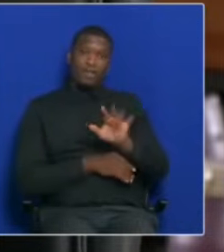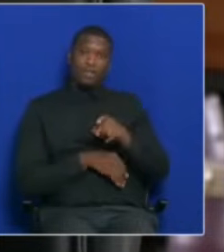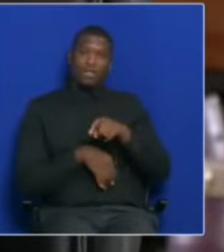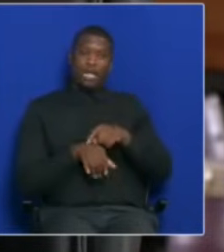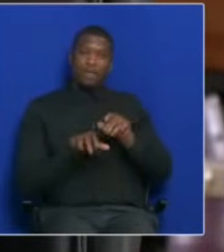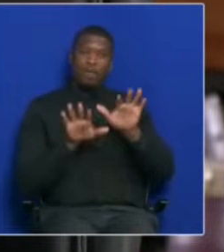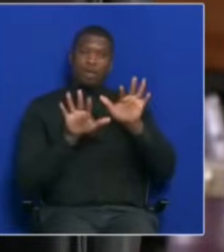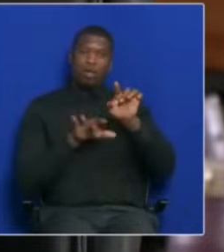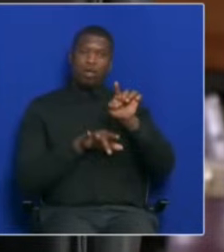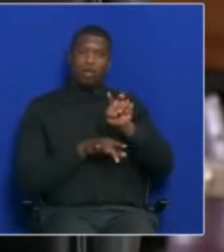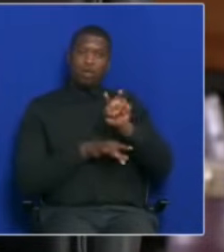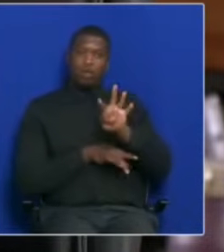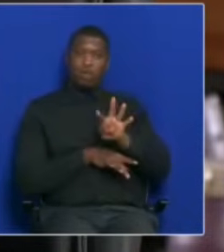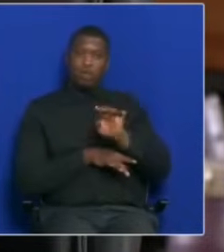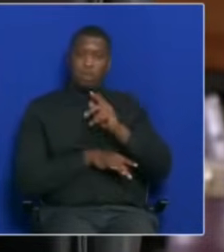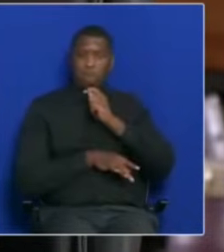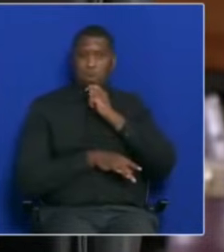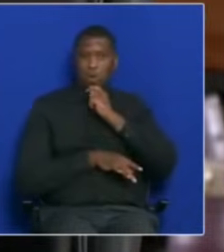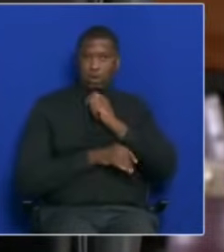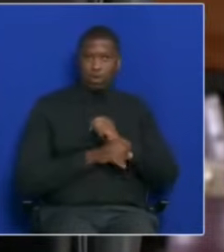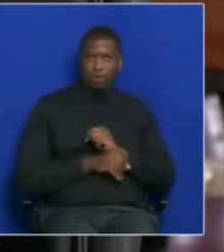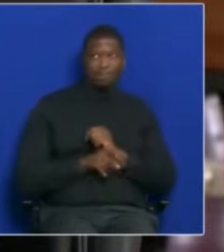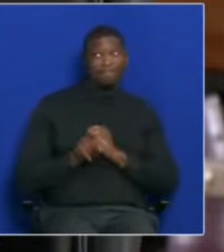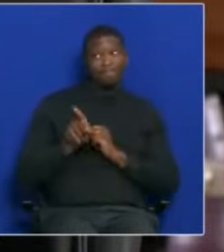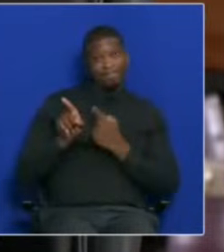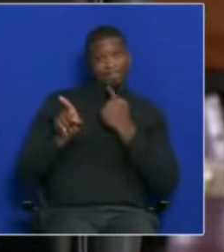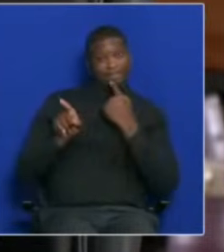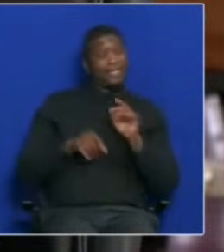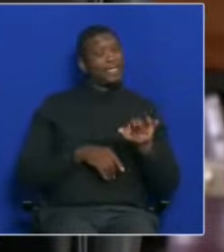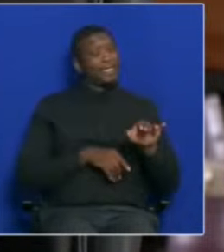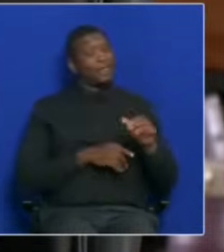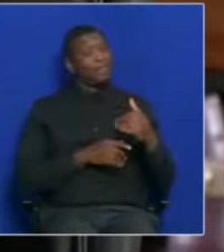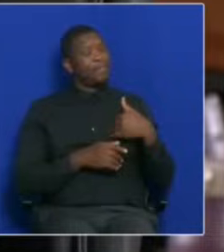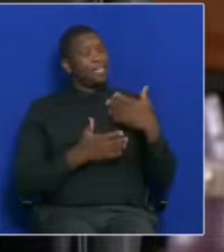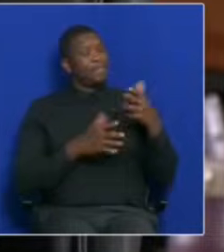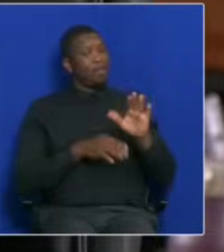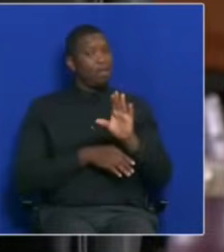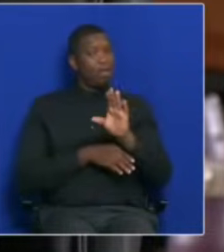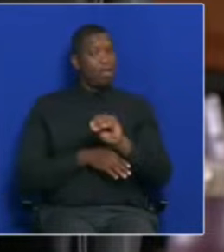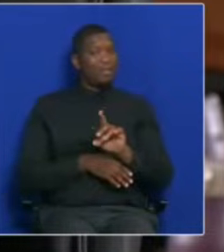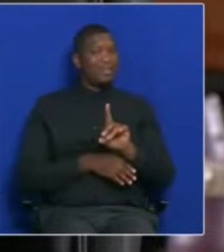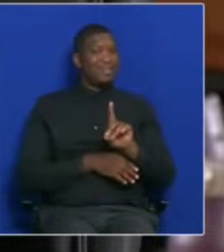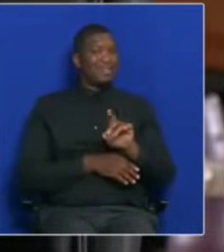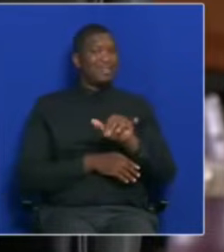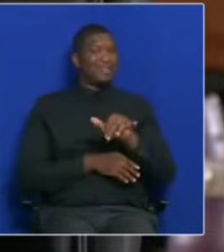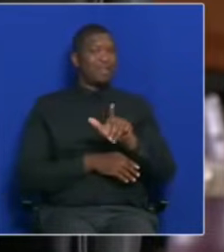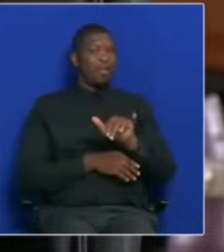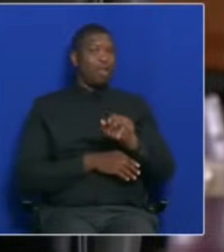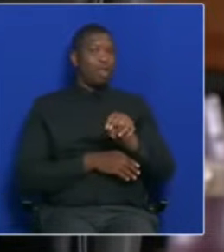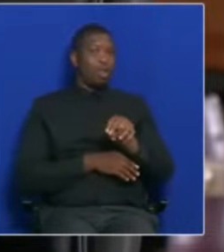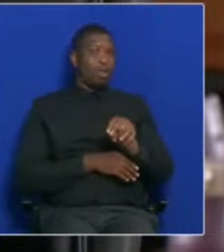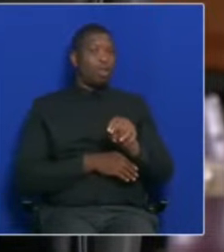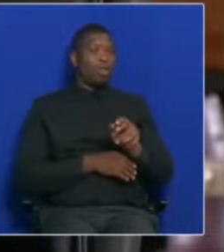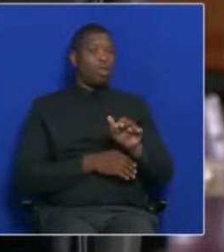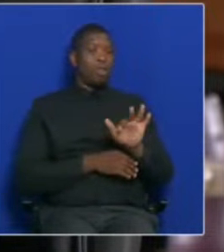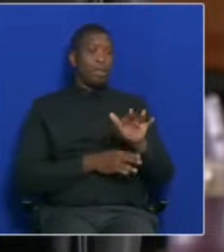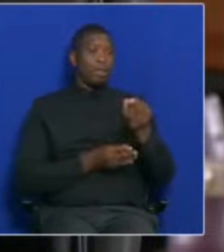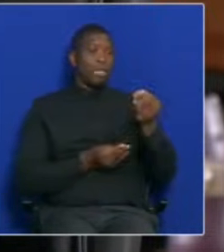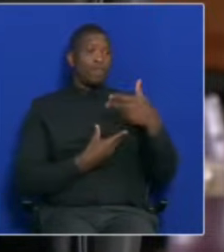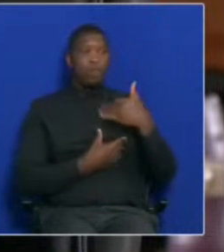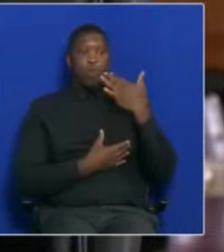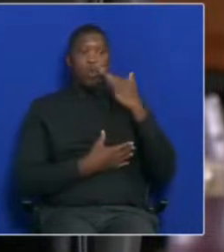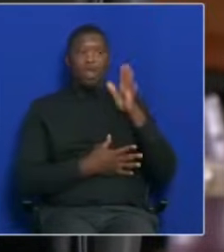Johnson says to you, Sesoko, I asked Dylan to let me know when they will arrest, as I need to inform